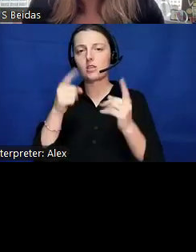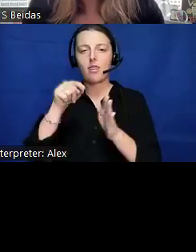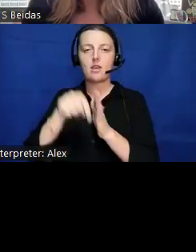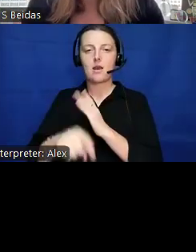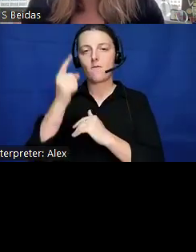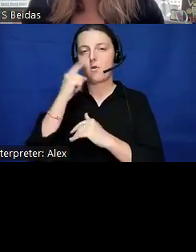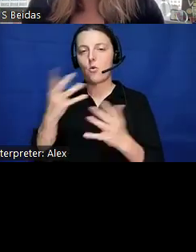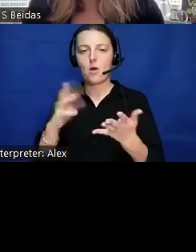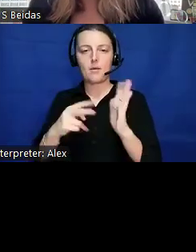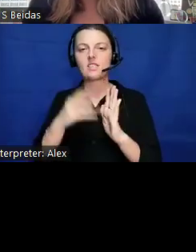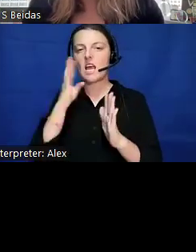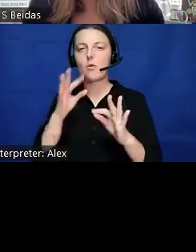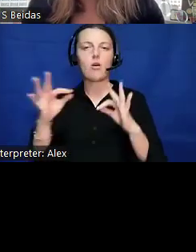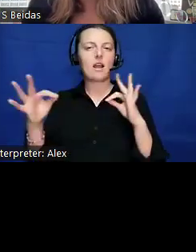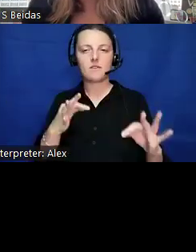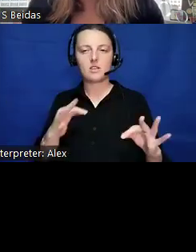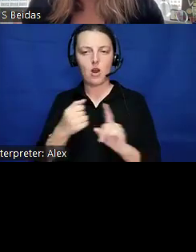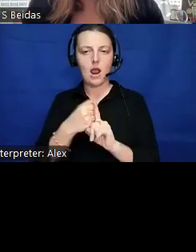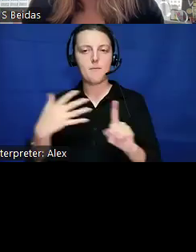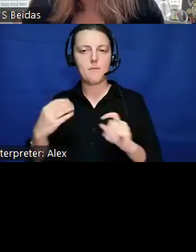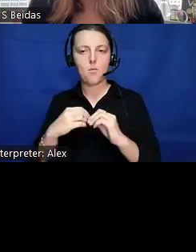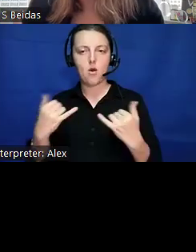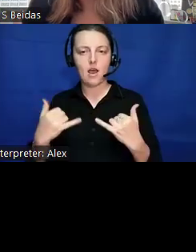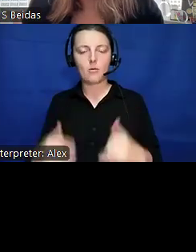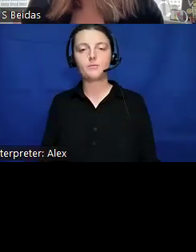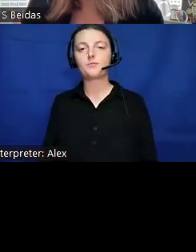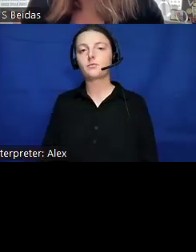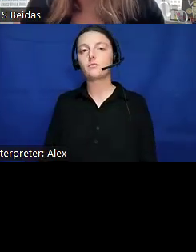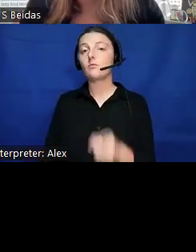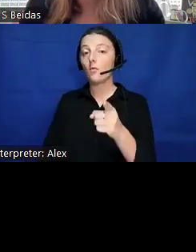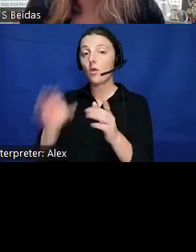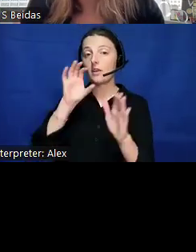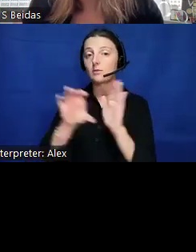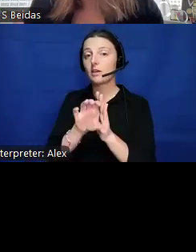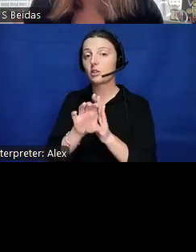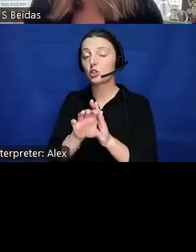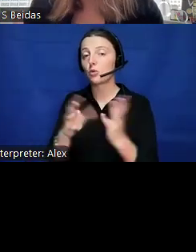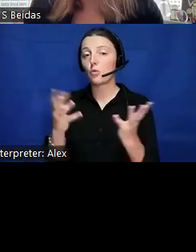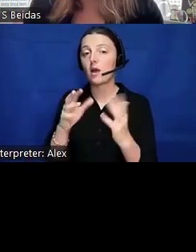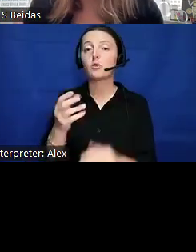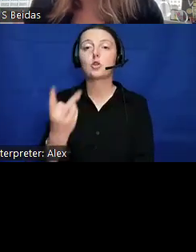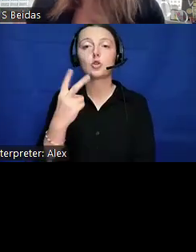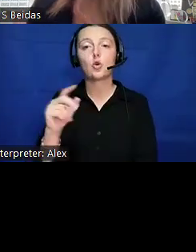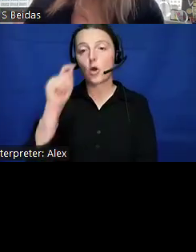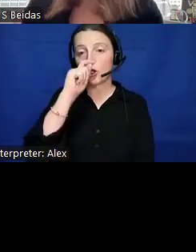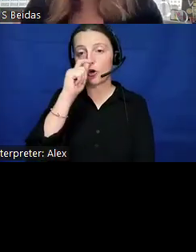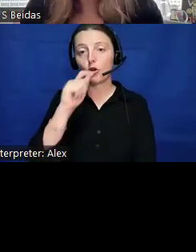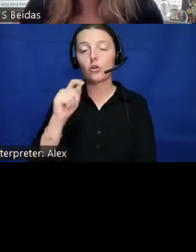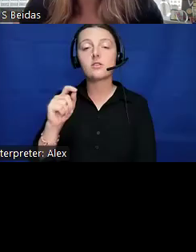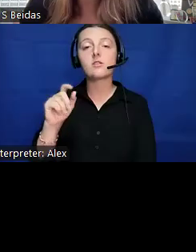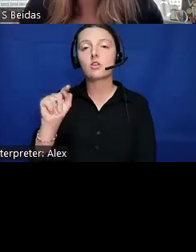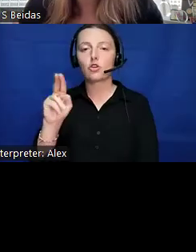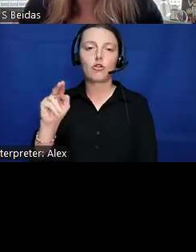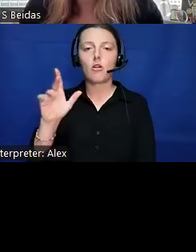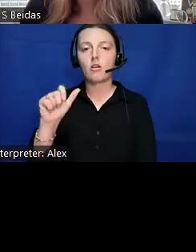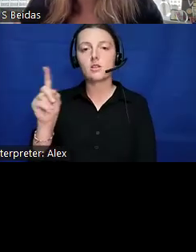now. So this is the picture here depicts two urinals at an airport in Amsterdam.